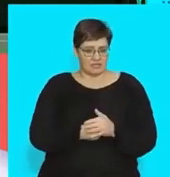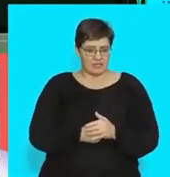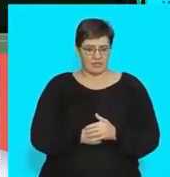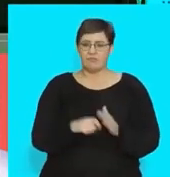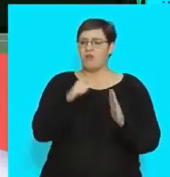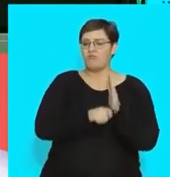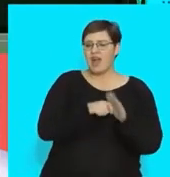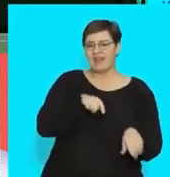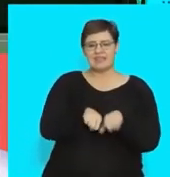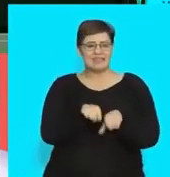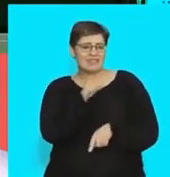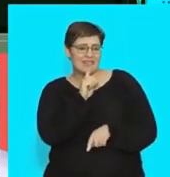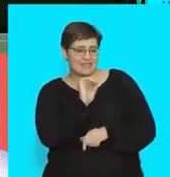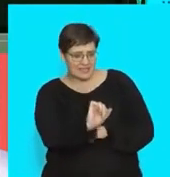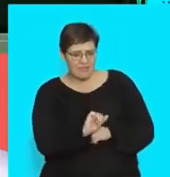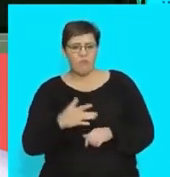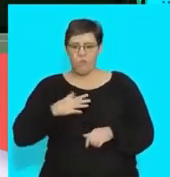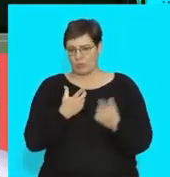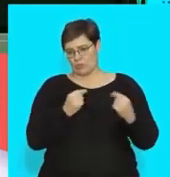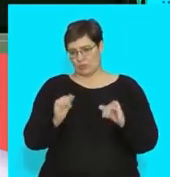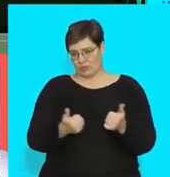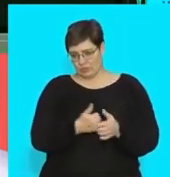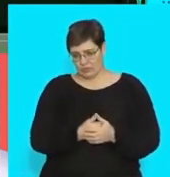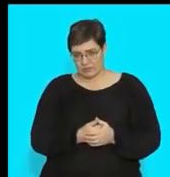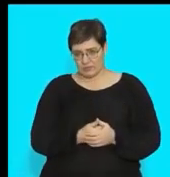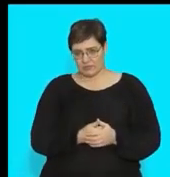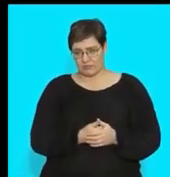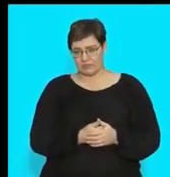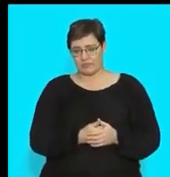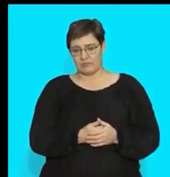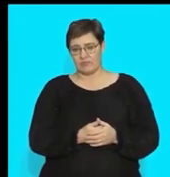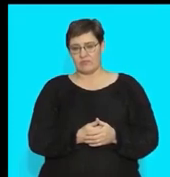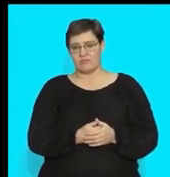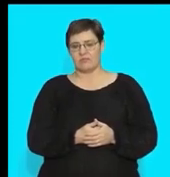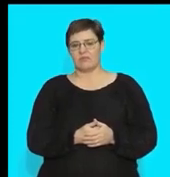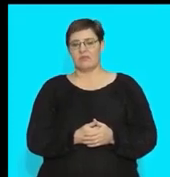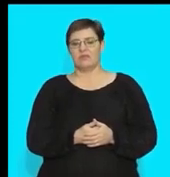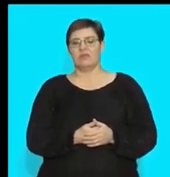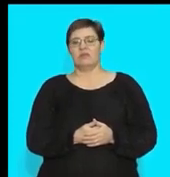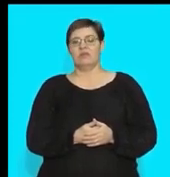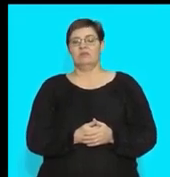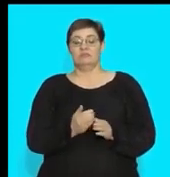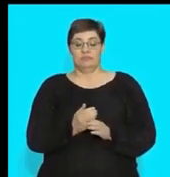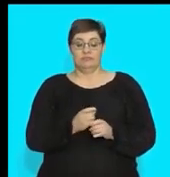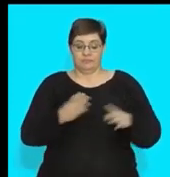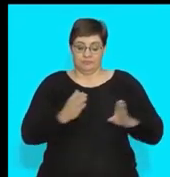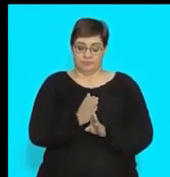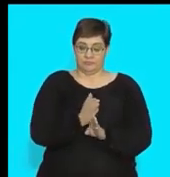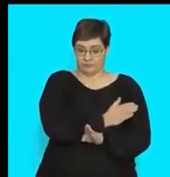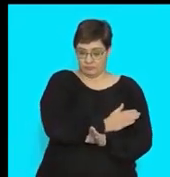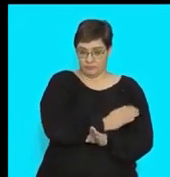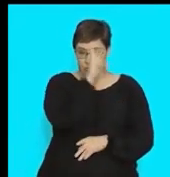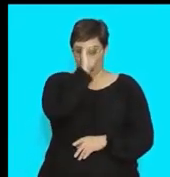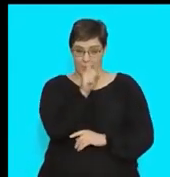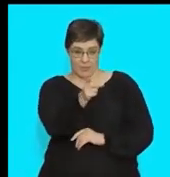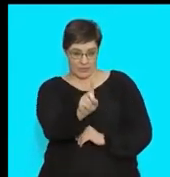writing tests, and I'm sure you want to do well. Okay, before we start, just remember one